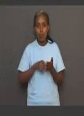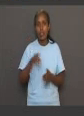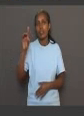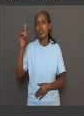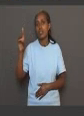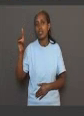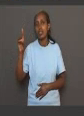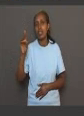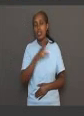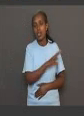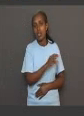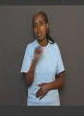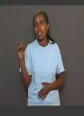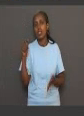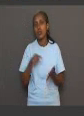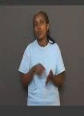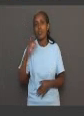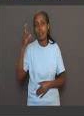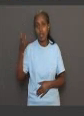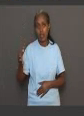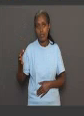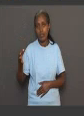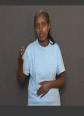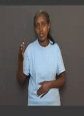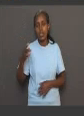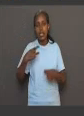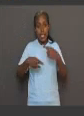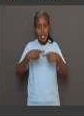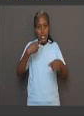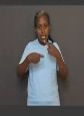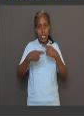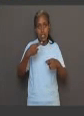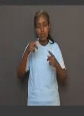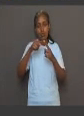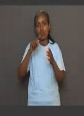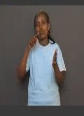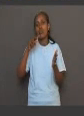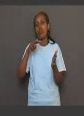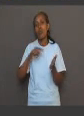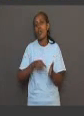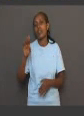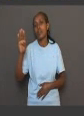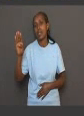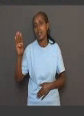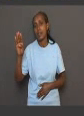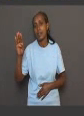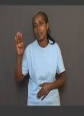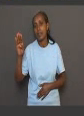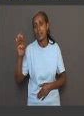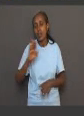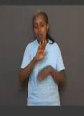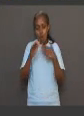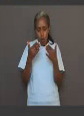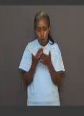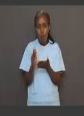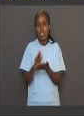D, and point F relate to point B. They all